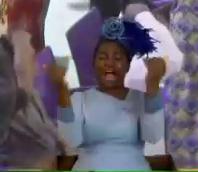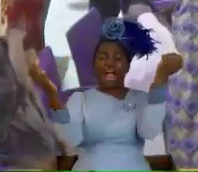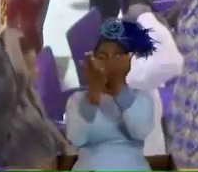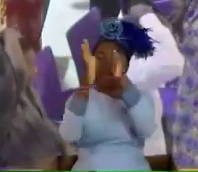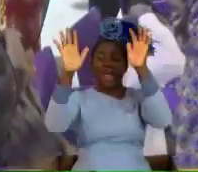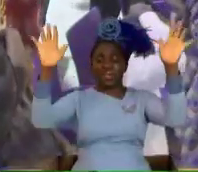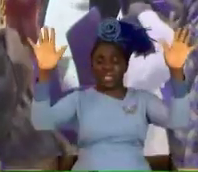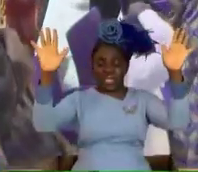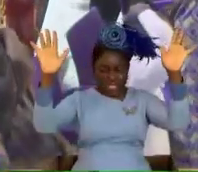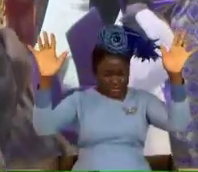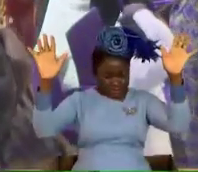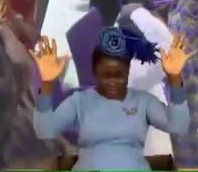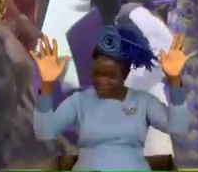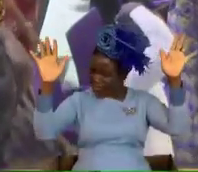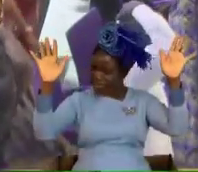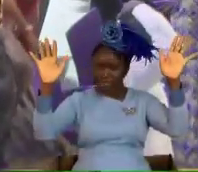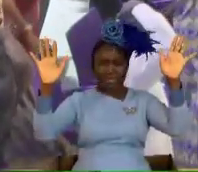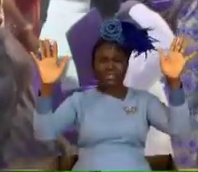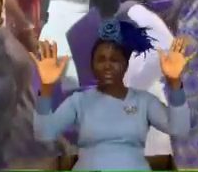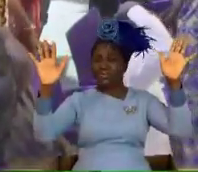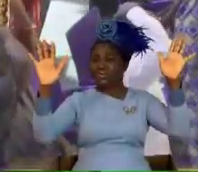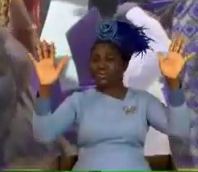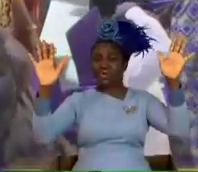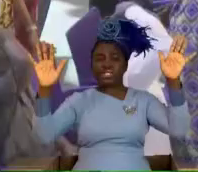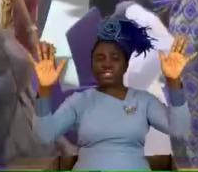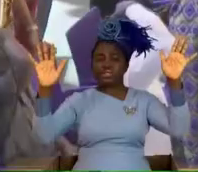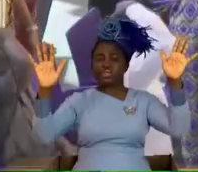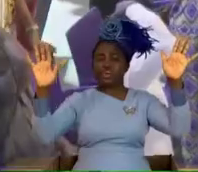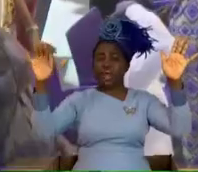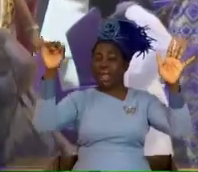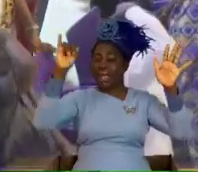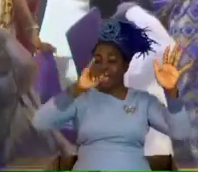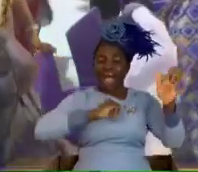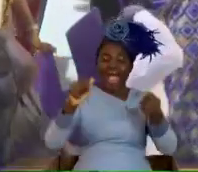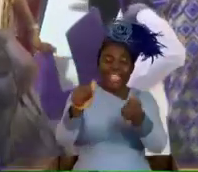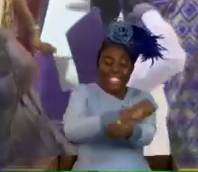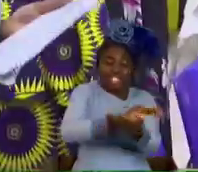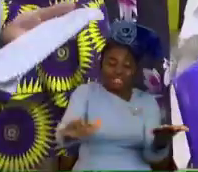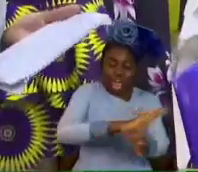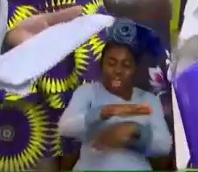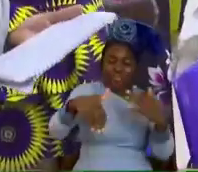Nipa igbe to ti Calvary wa, I destroy my destroyers.